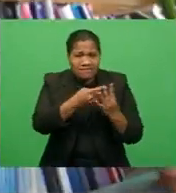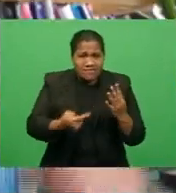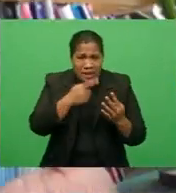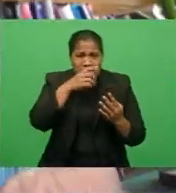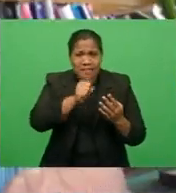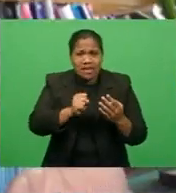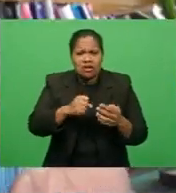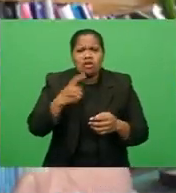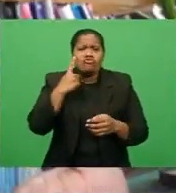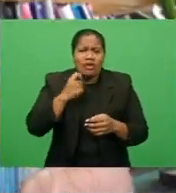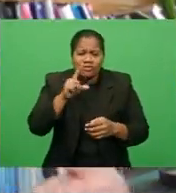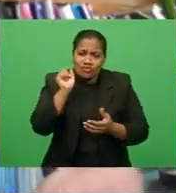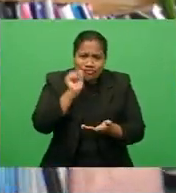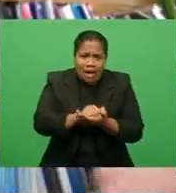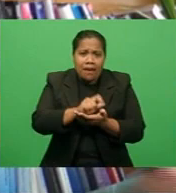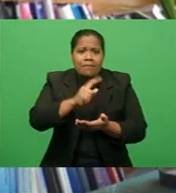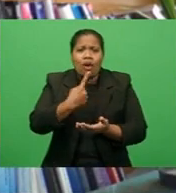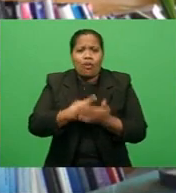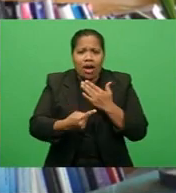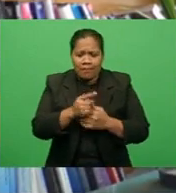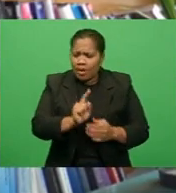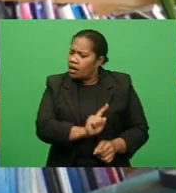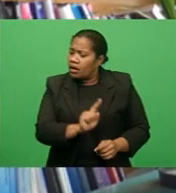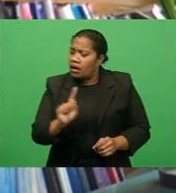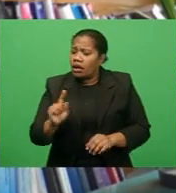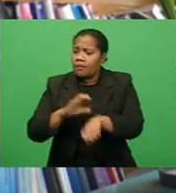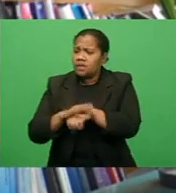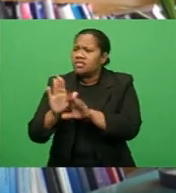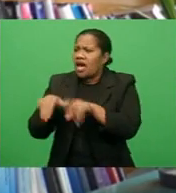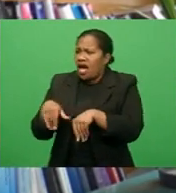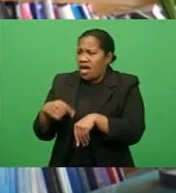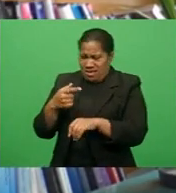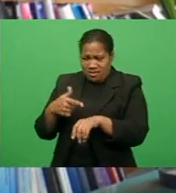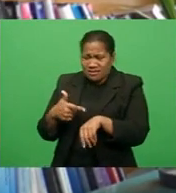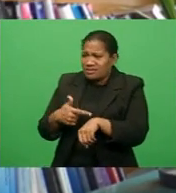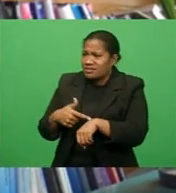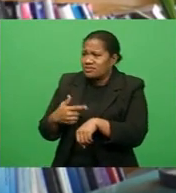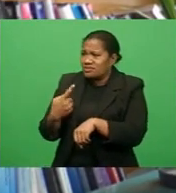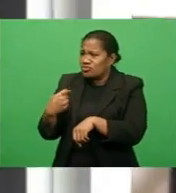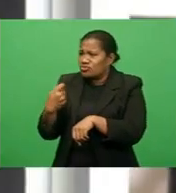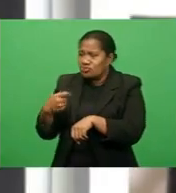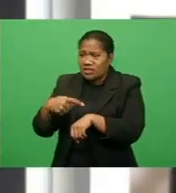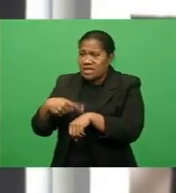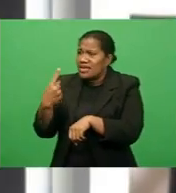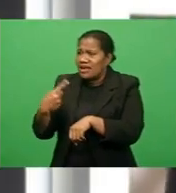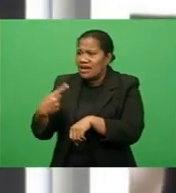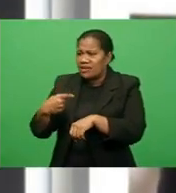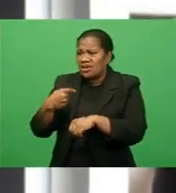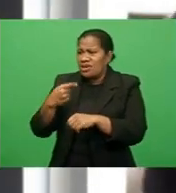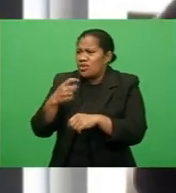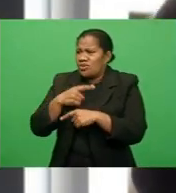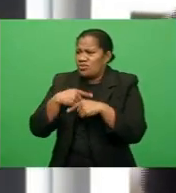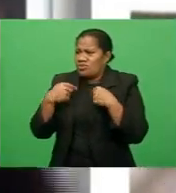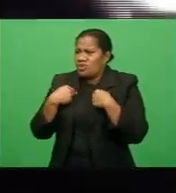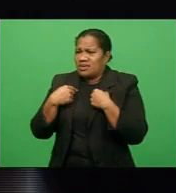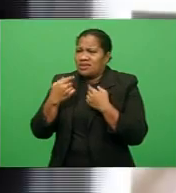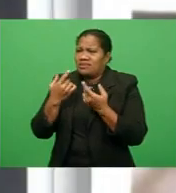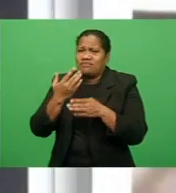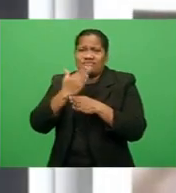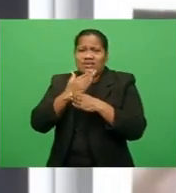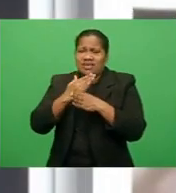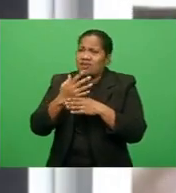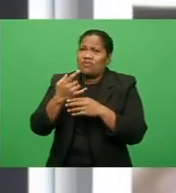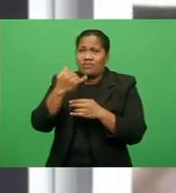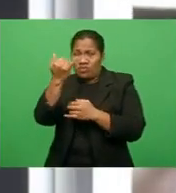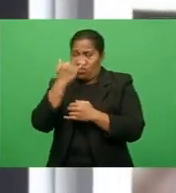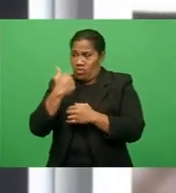approach the police to say, look, we might just get in conflict with the law because it's almost 11 p.m. and we've been calling and we've been